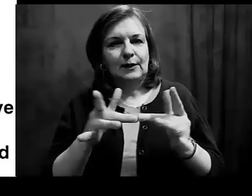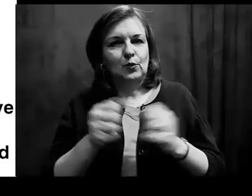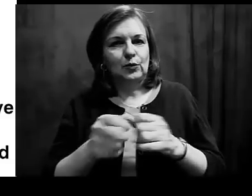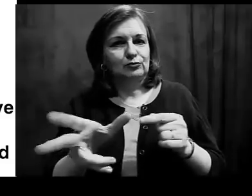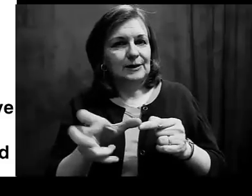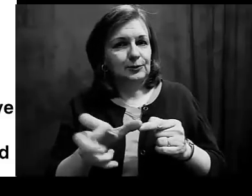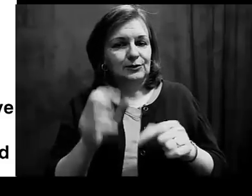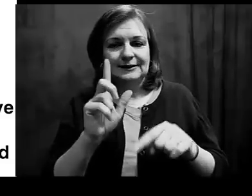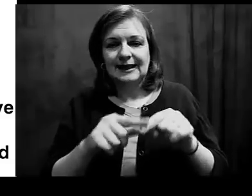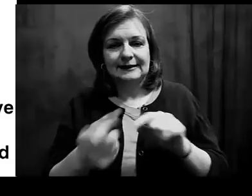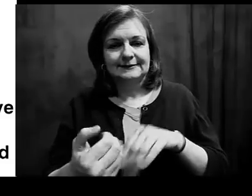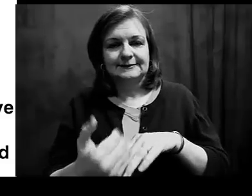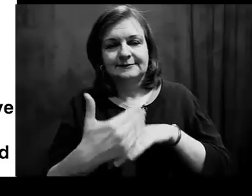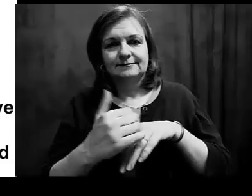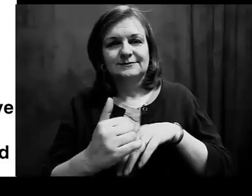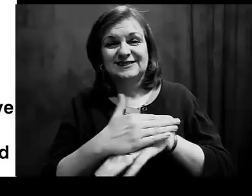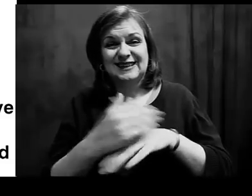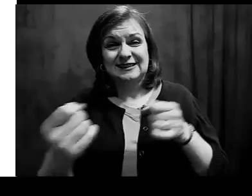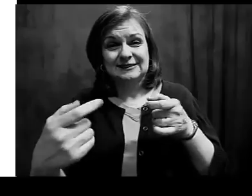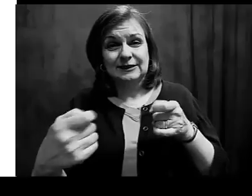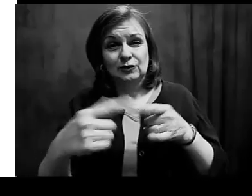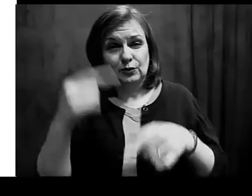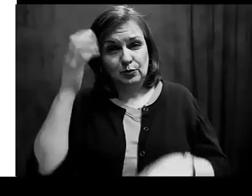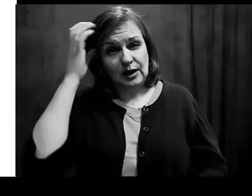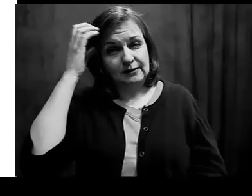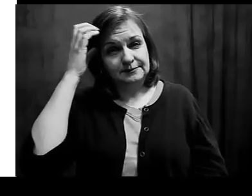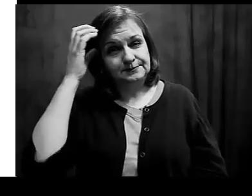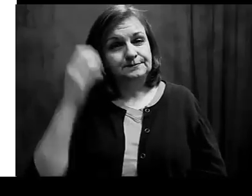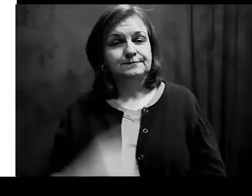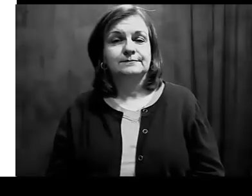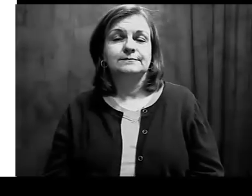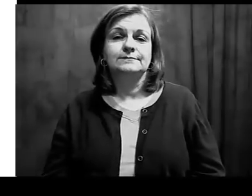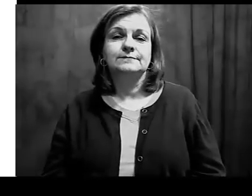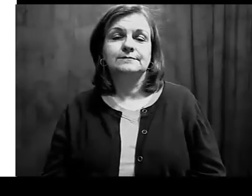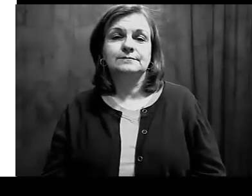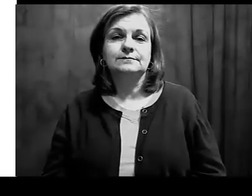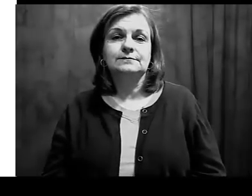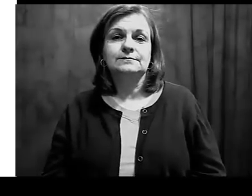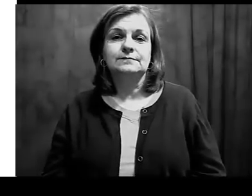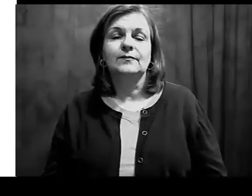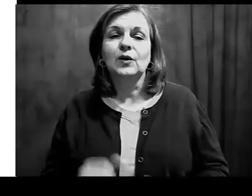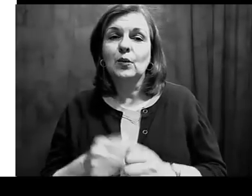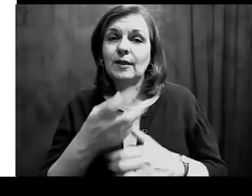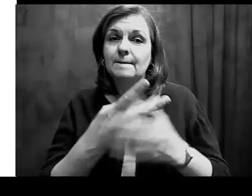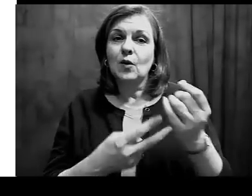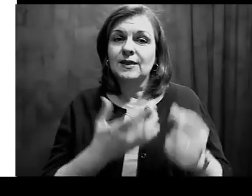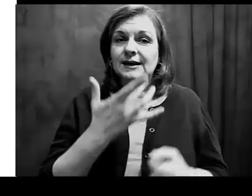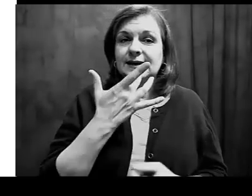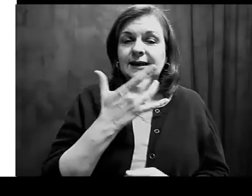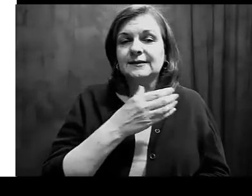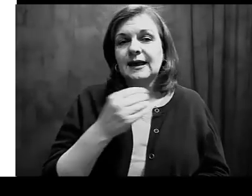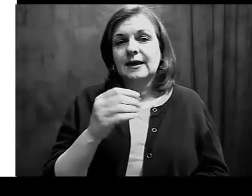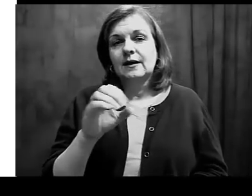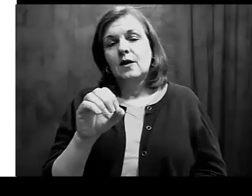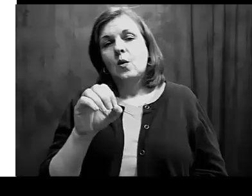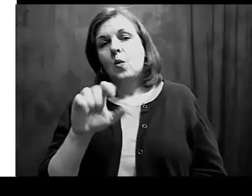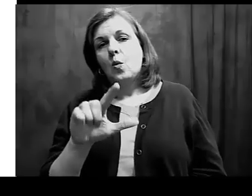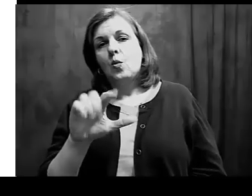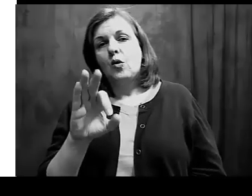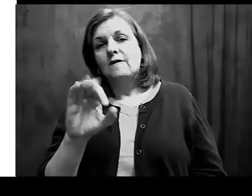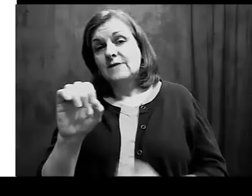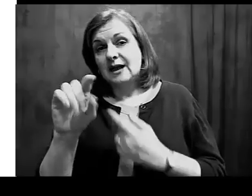to your brain. So what we look for with both taste and olfactory, or